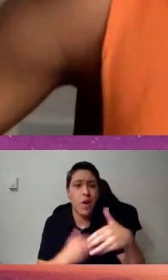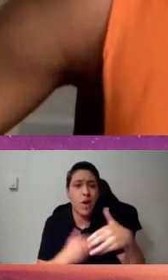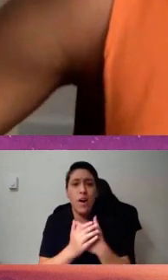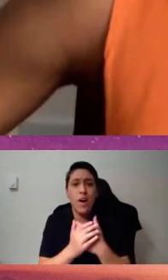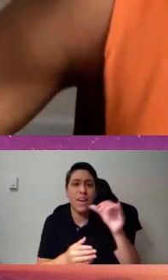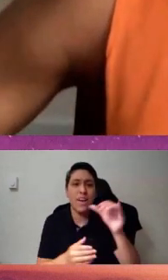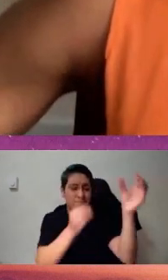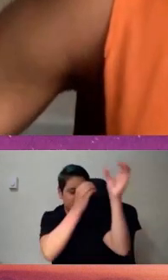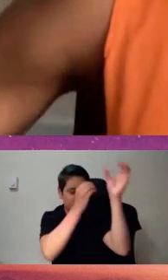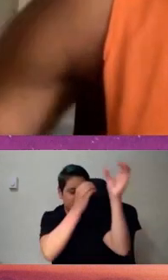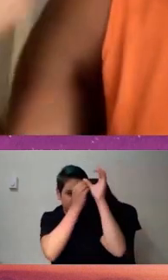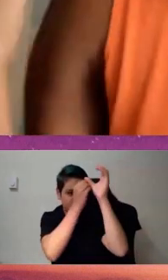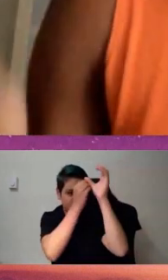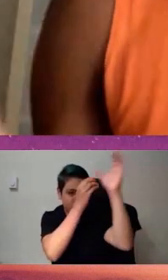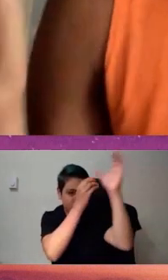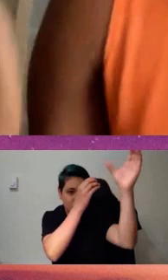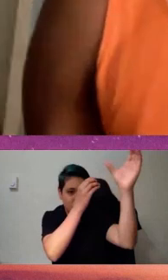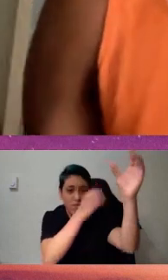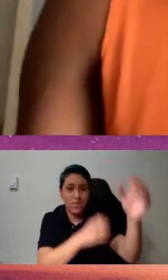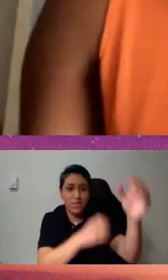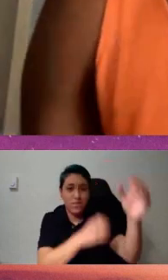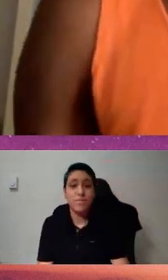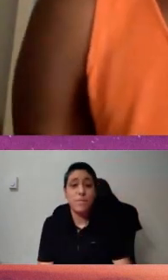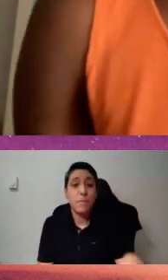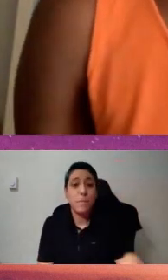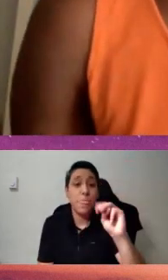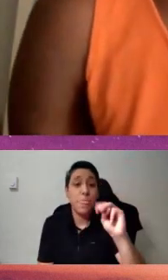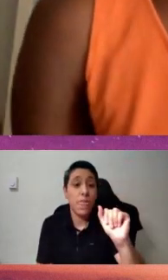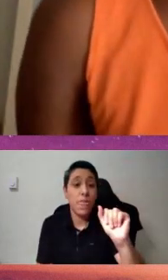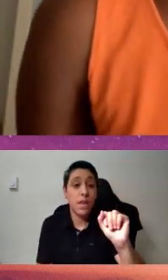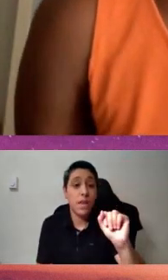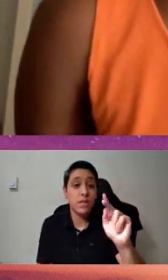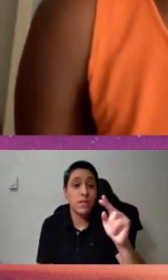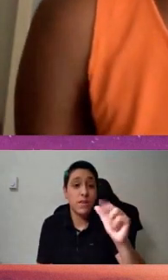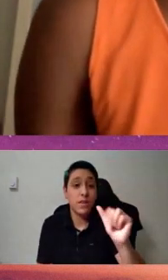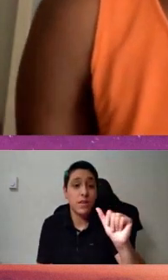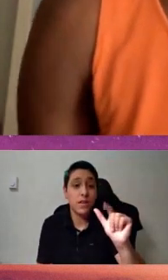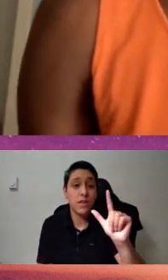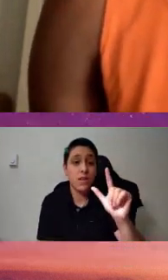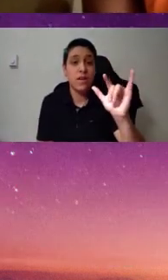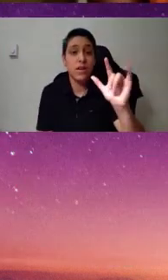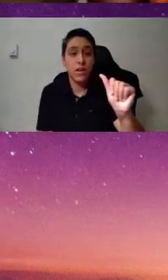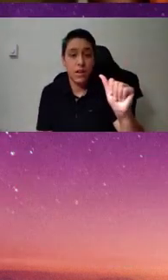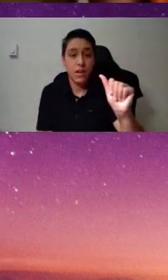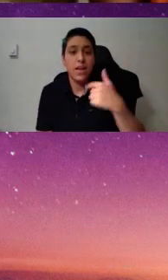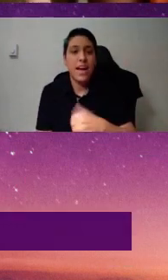gosh. Mahkyra, I really love that you said reparations, you know,